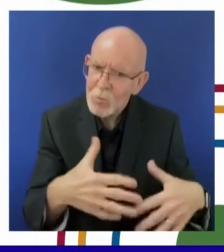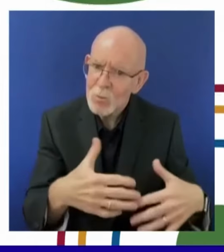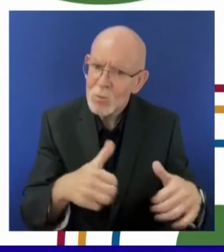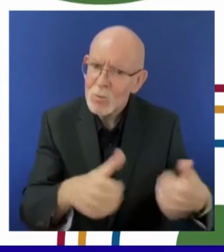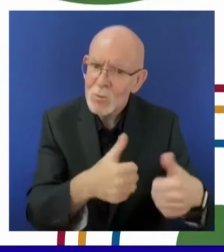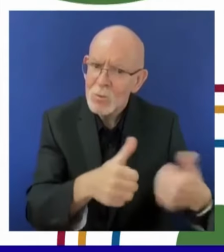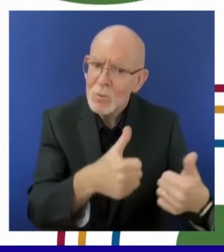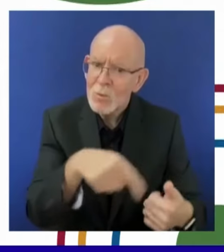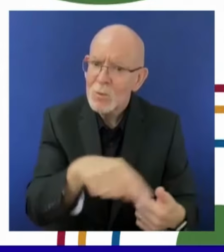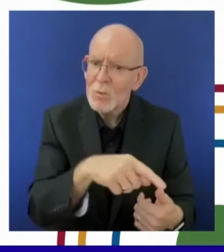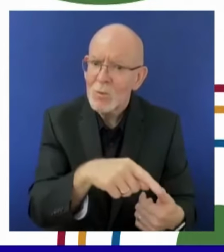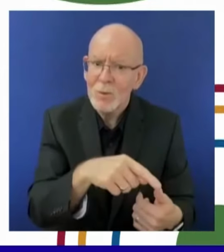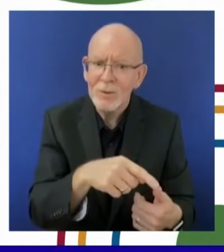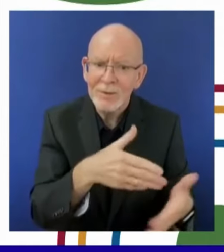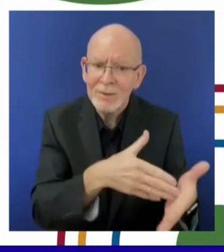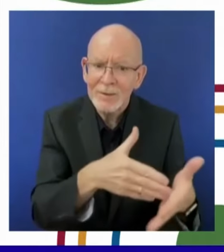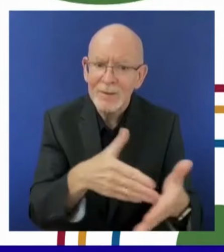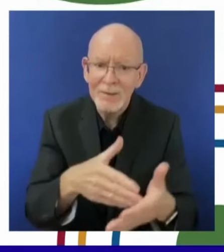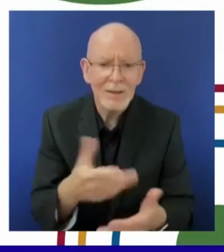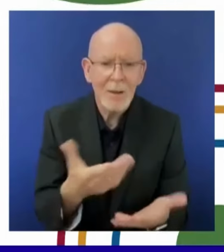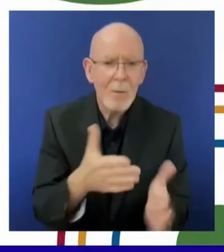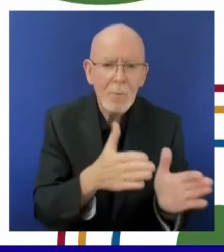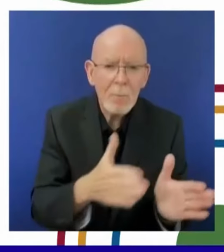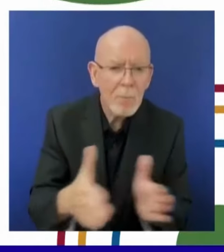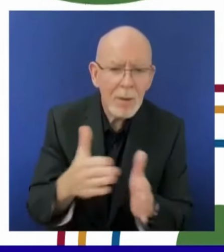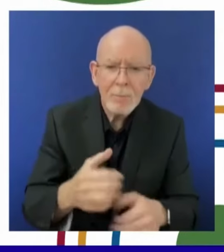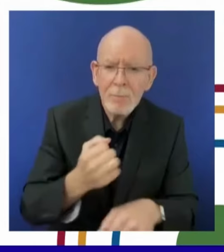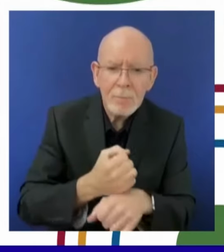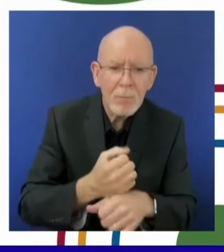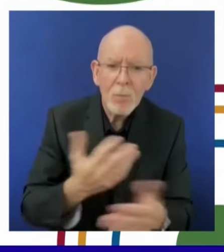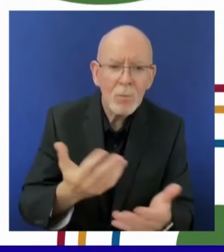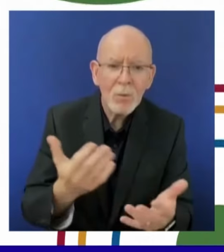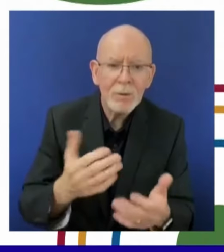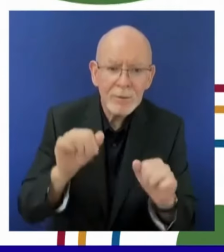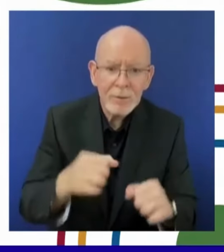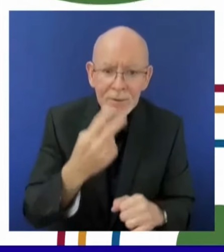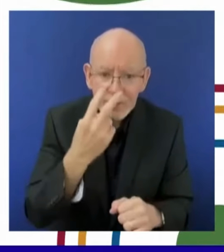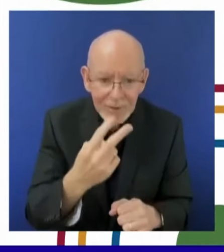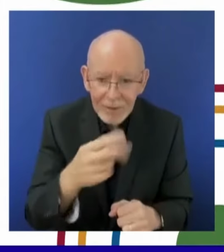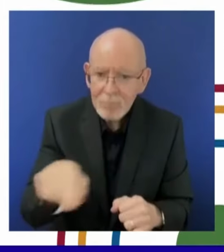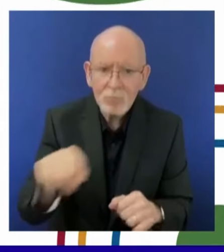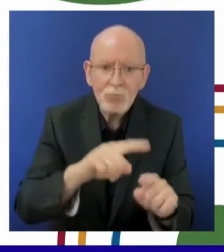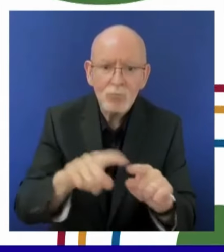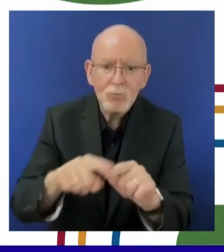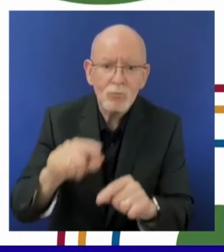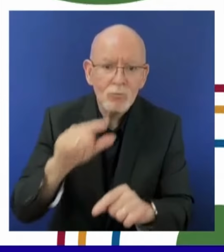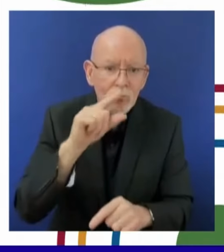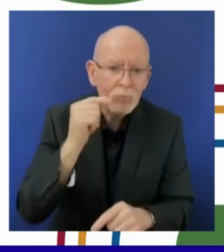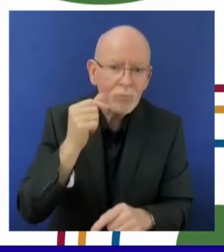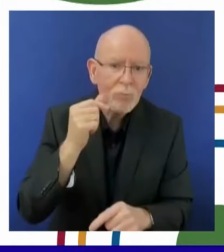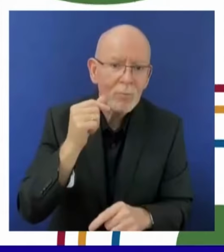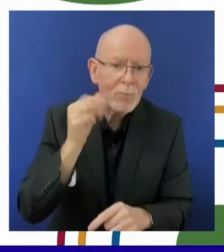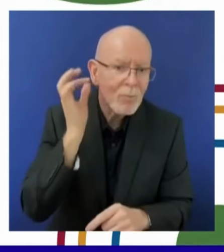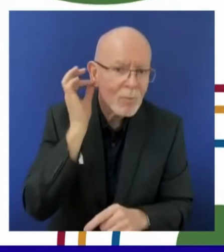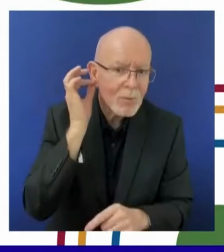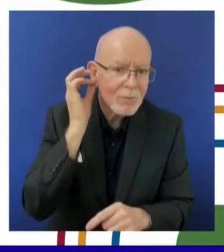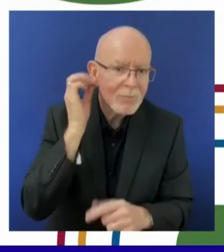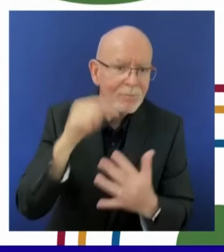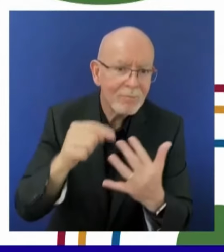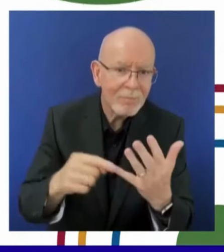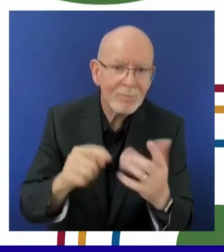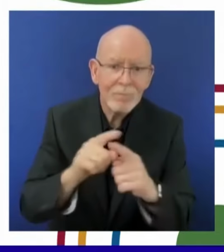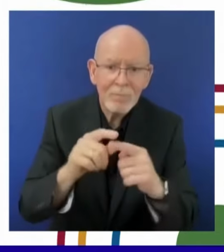actions so that everybody will have access to justice? Fourth, we strongly urge the government to include all stakeholders in